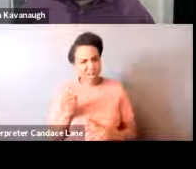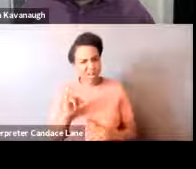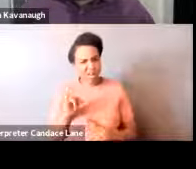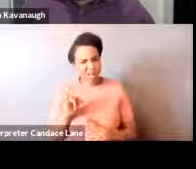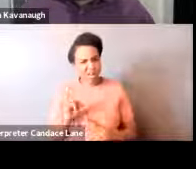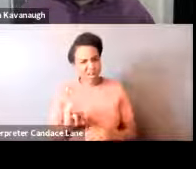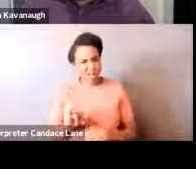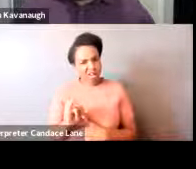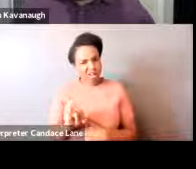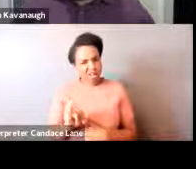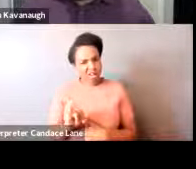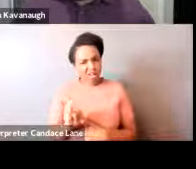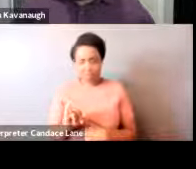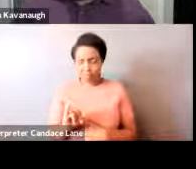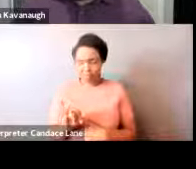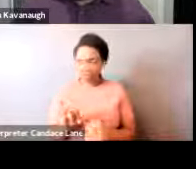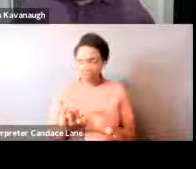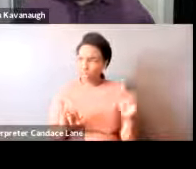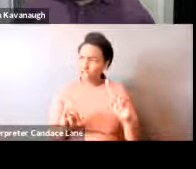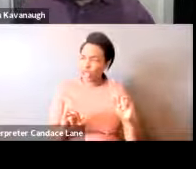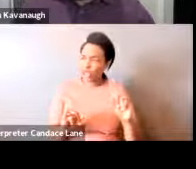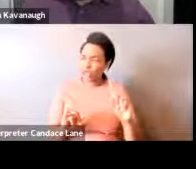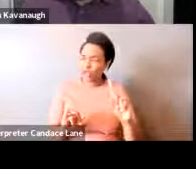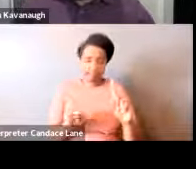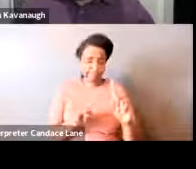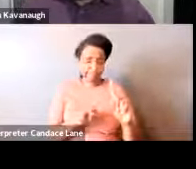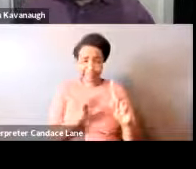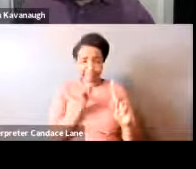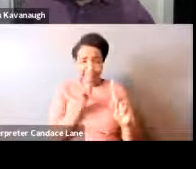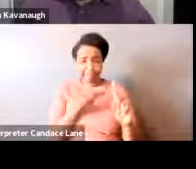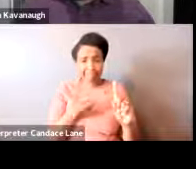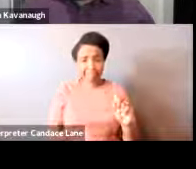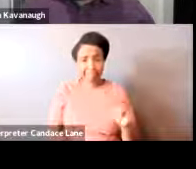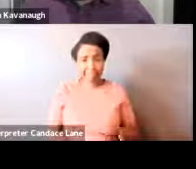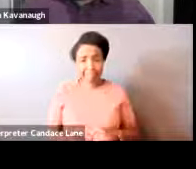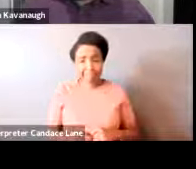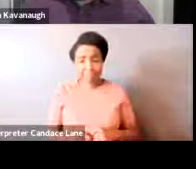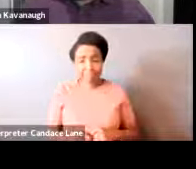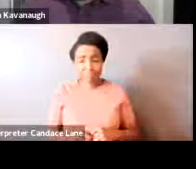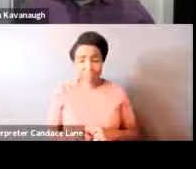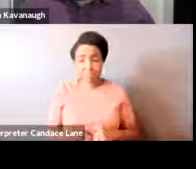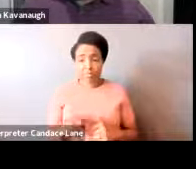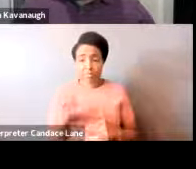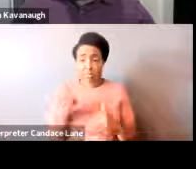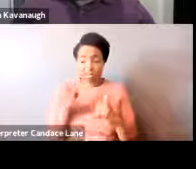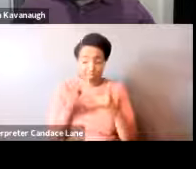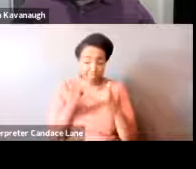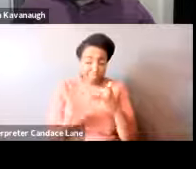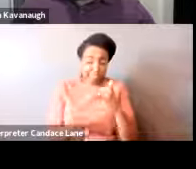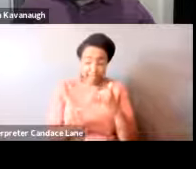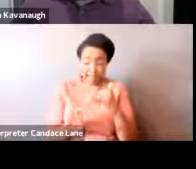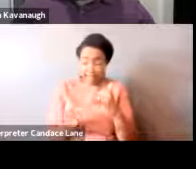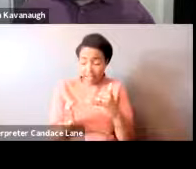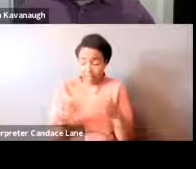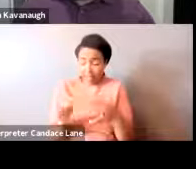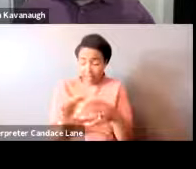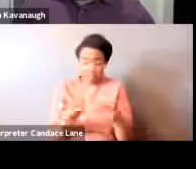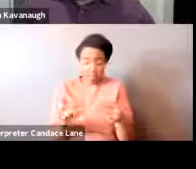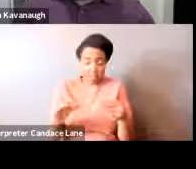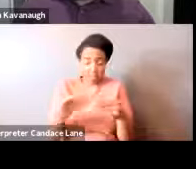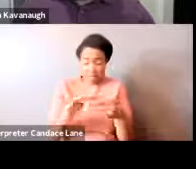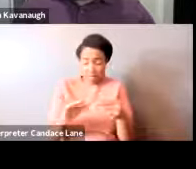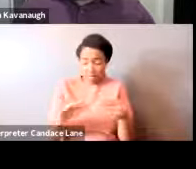There's no where there, and the last shift is the one where tongues load a stack of